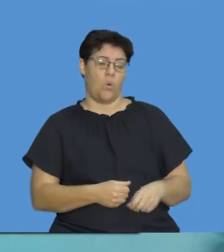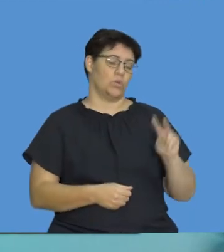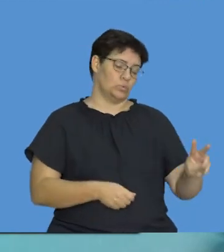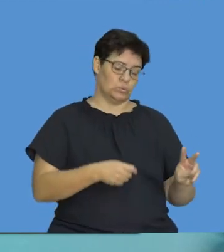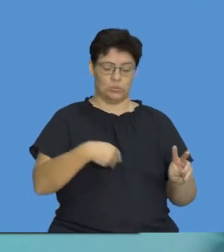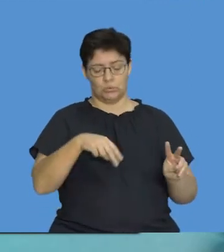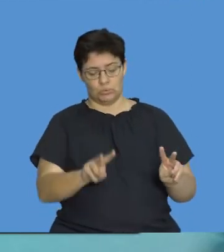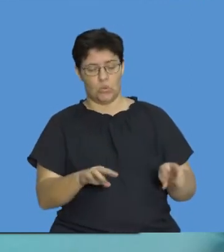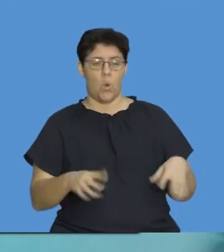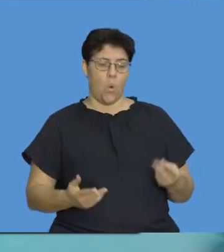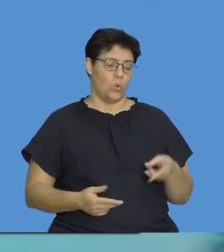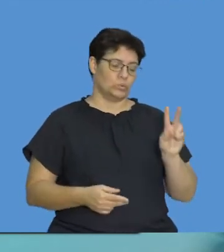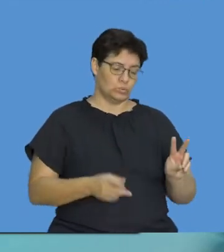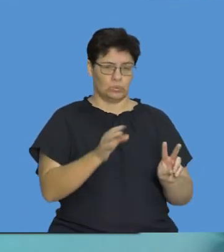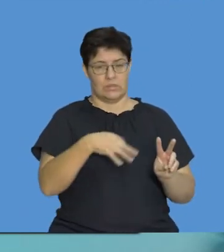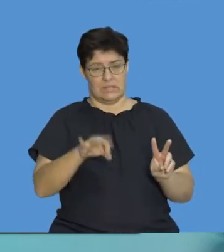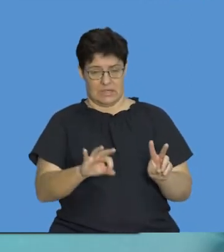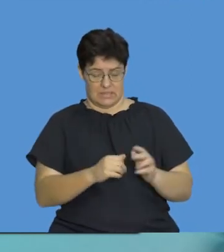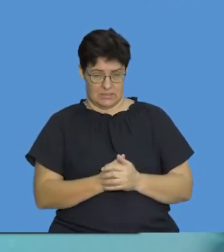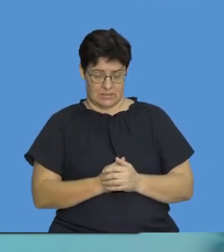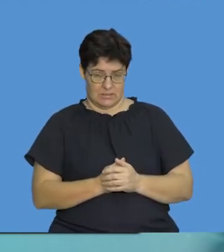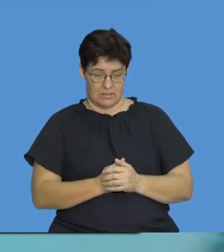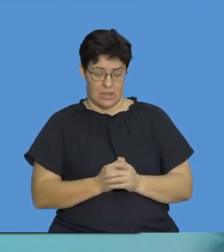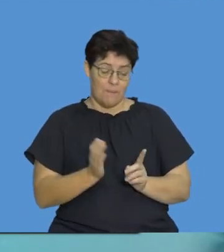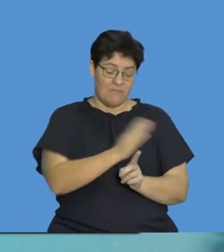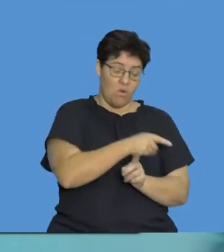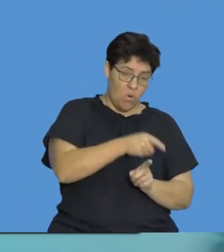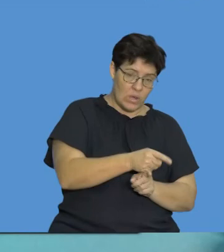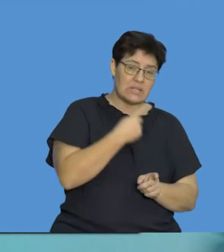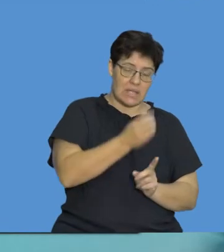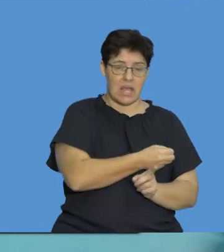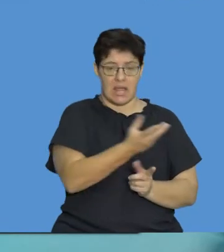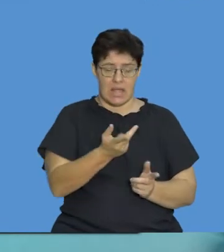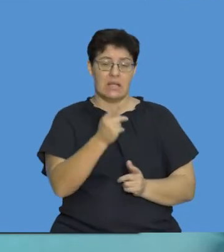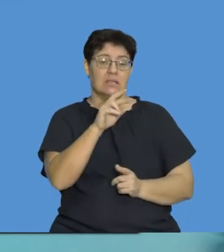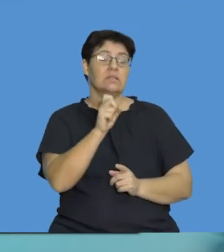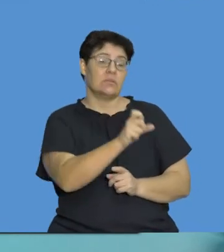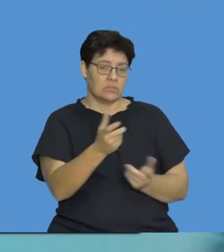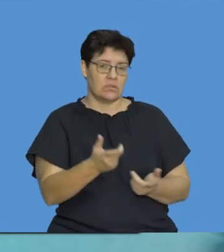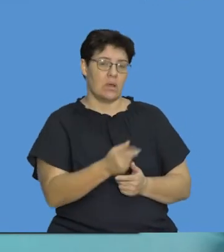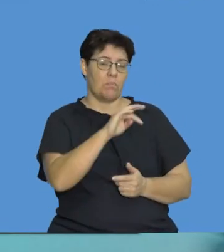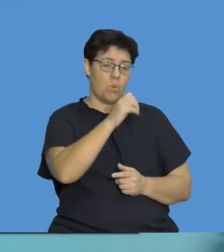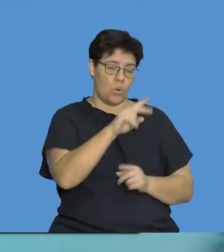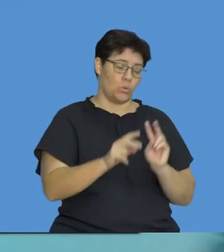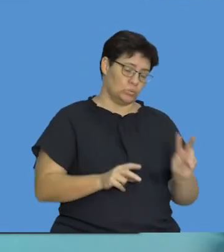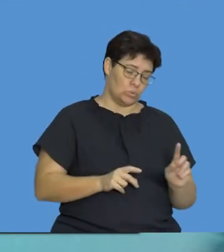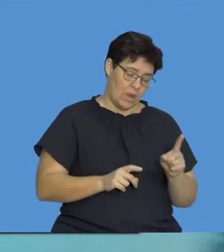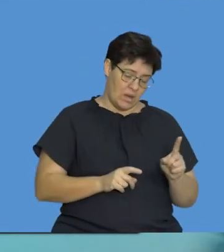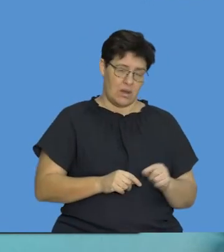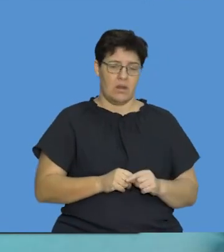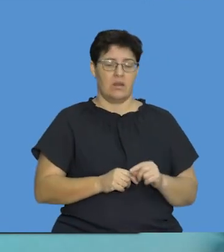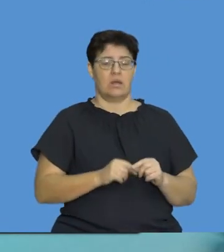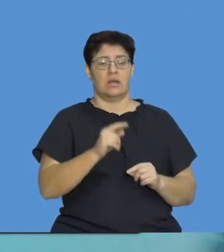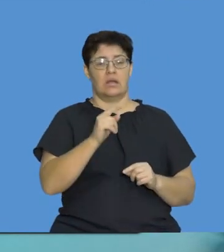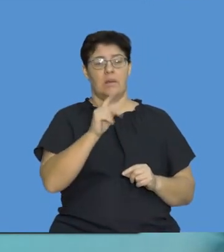trinomial. Remember that the prefix is what tells you how many terms you have, right? Mono, 1, bi, 2, tri,